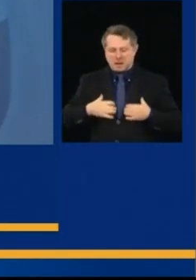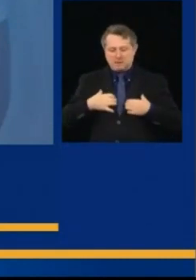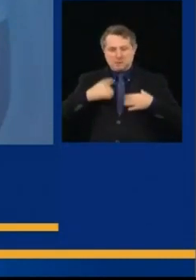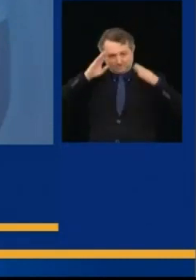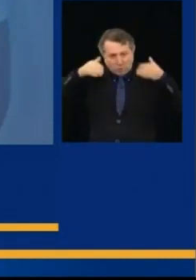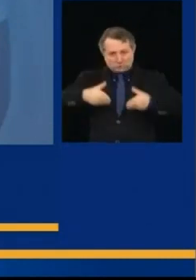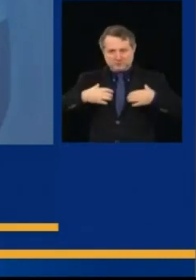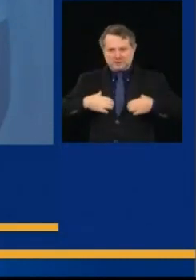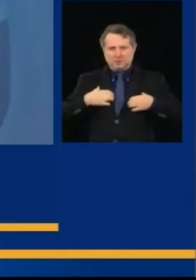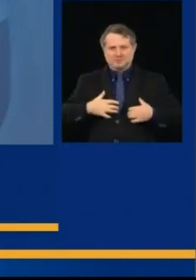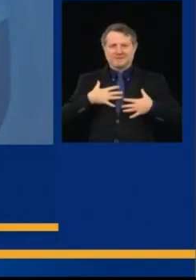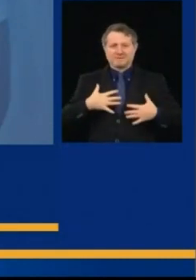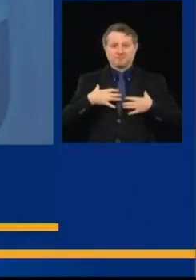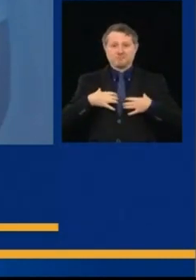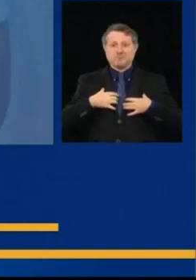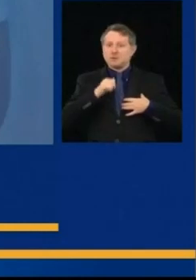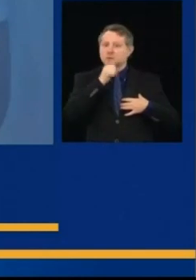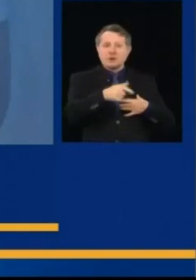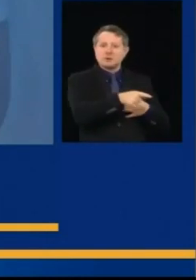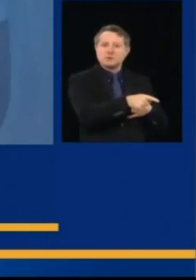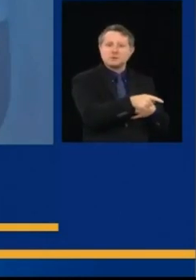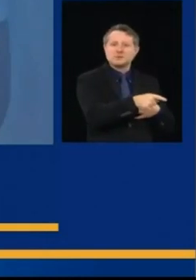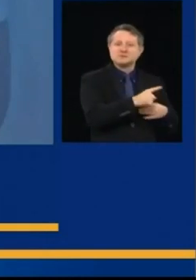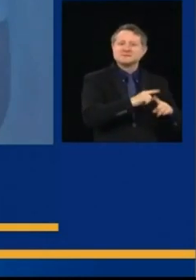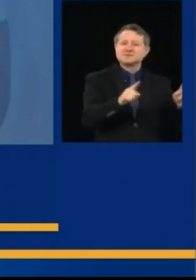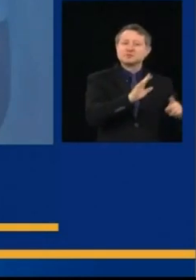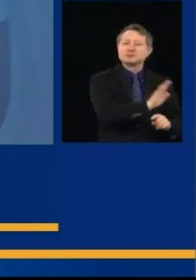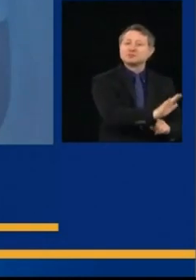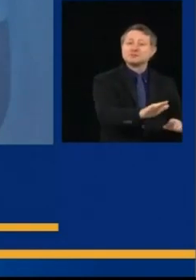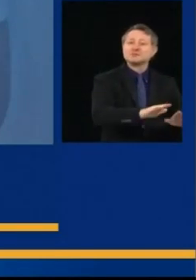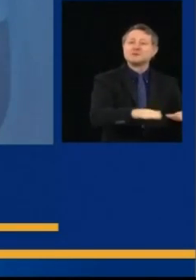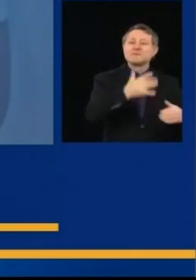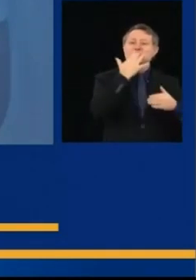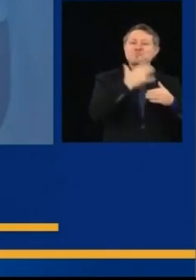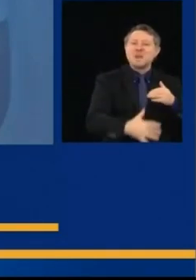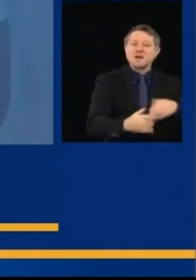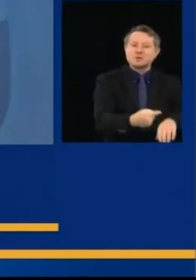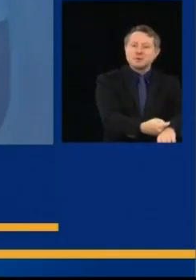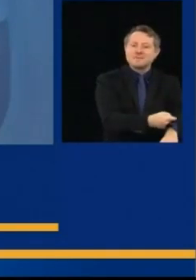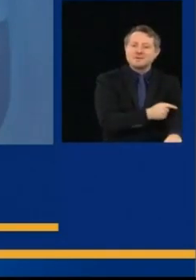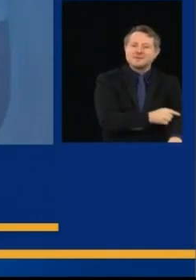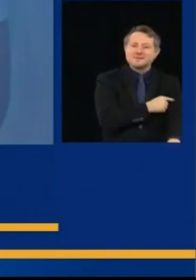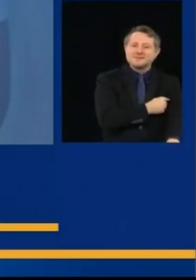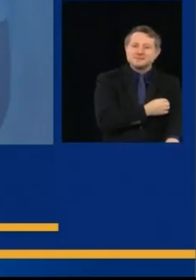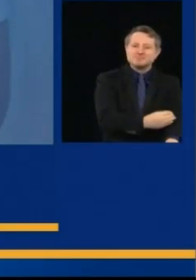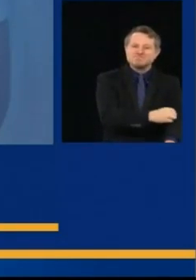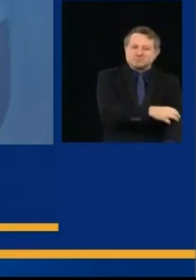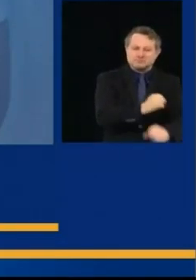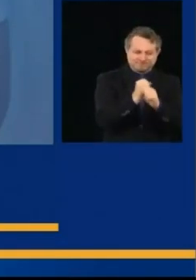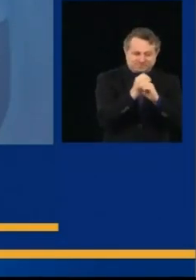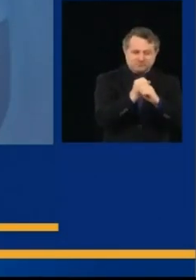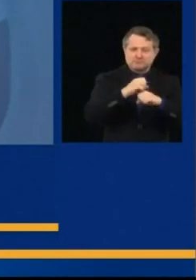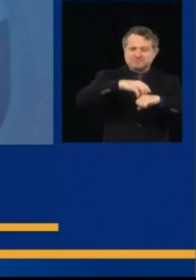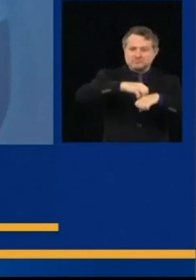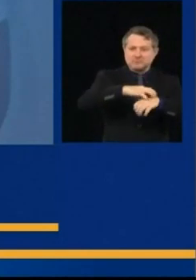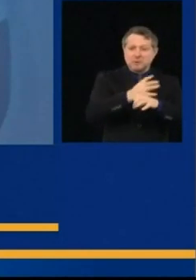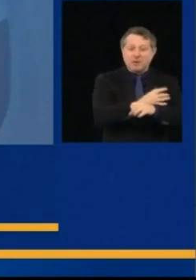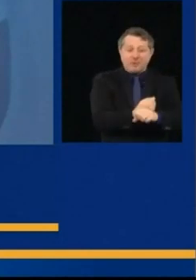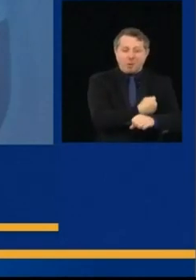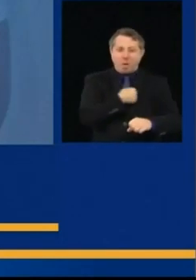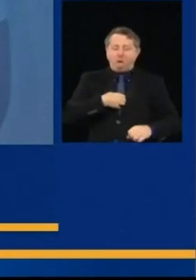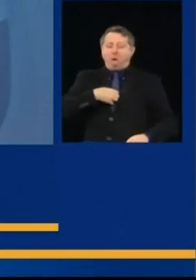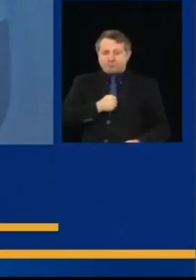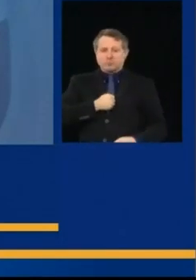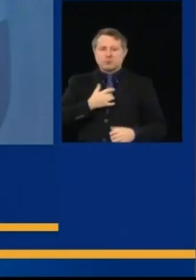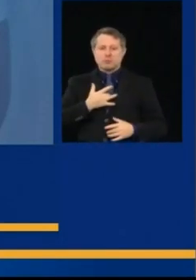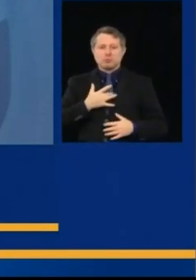predominantly respiratory. It's an inflammation of the blood vessels, which could affect the heart. So it's more of a cardiac case